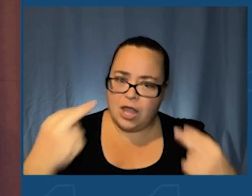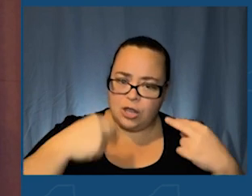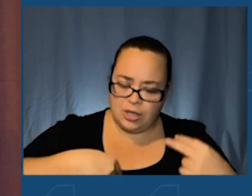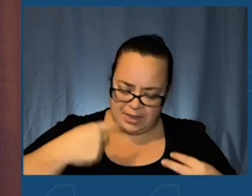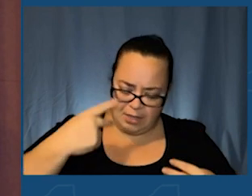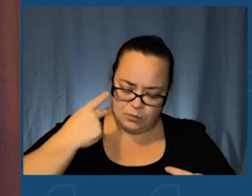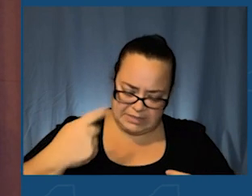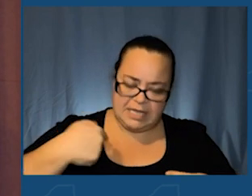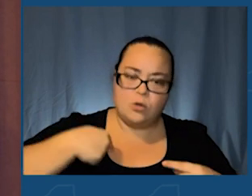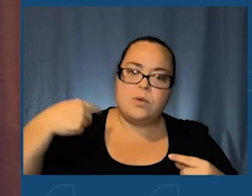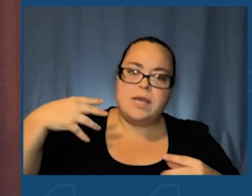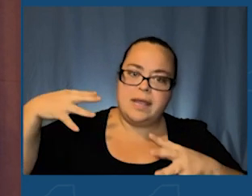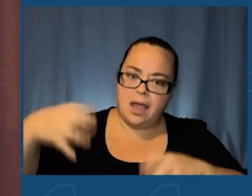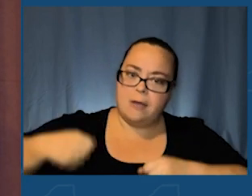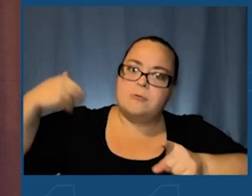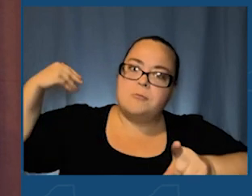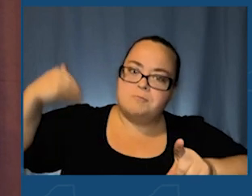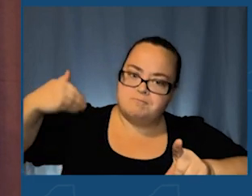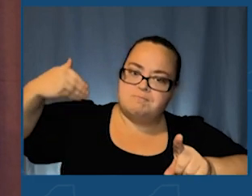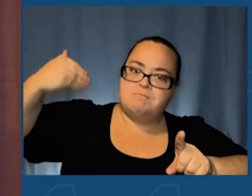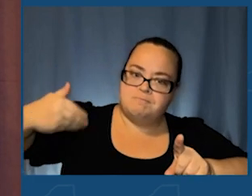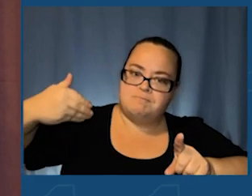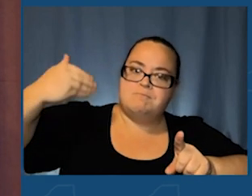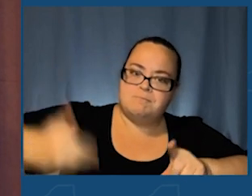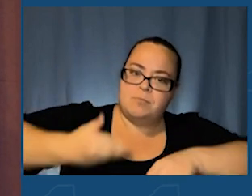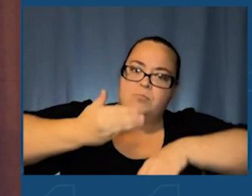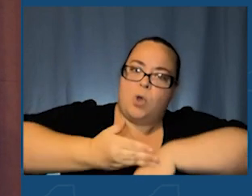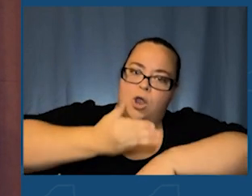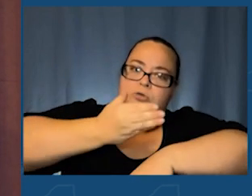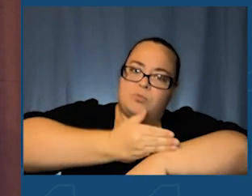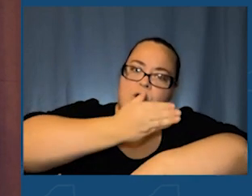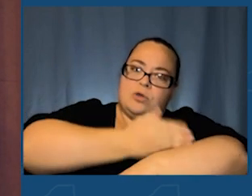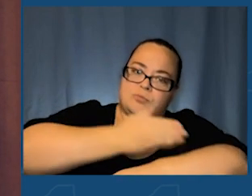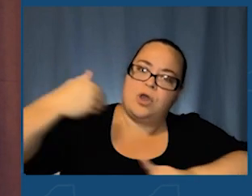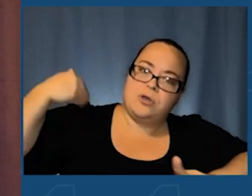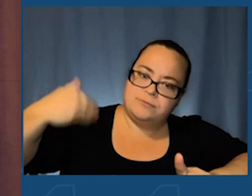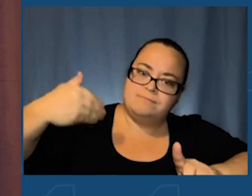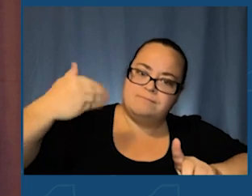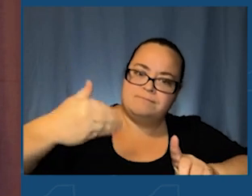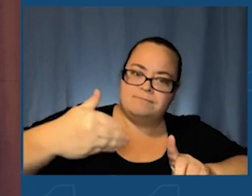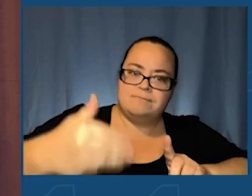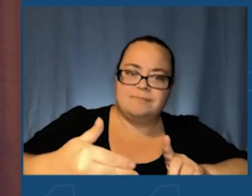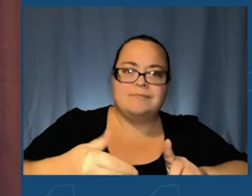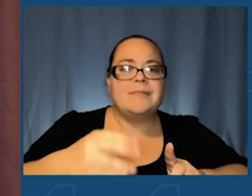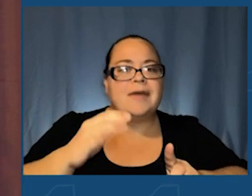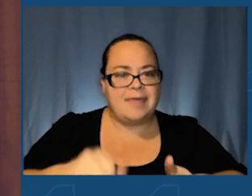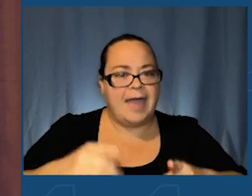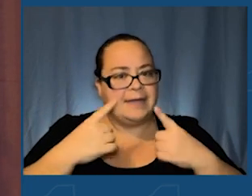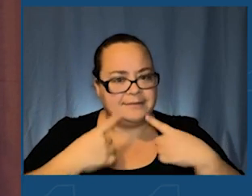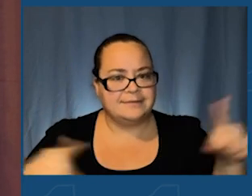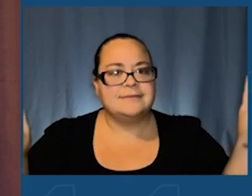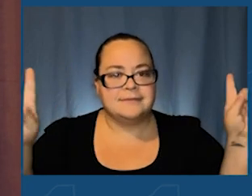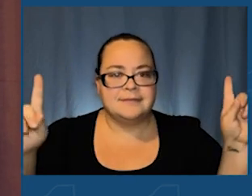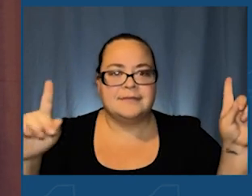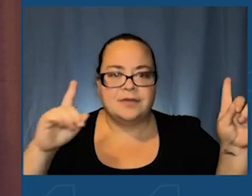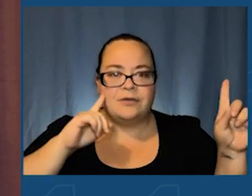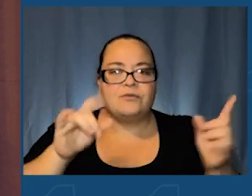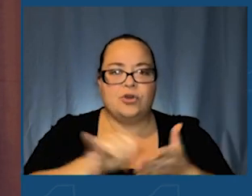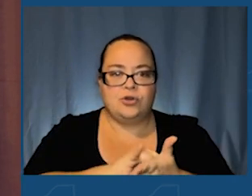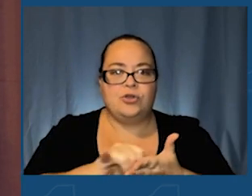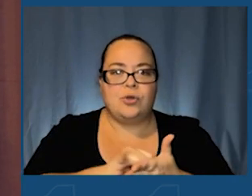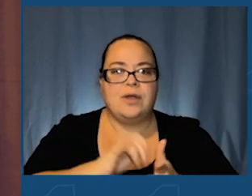brighter. That's what we will be known for here in the state of New York. The people marched and protested and fought and shed